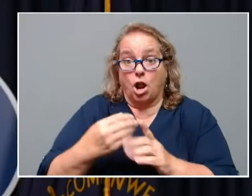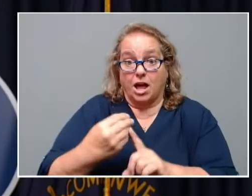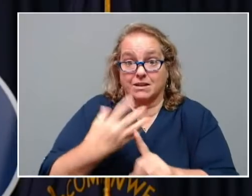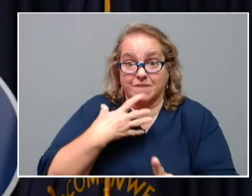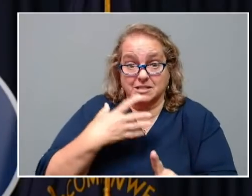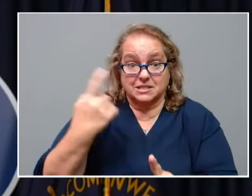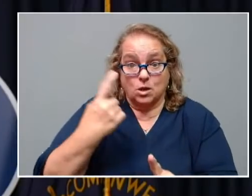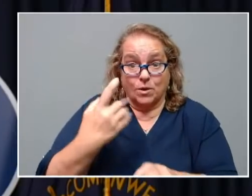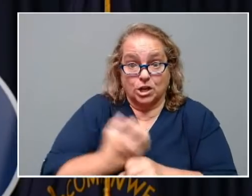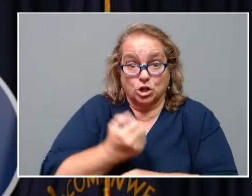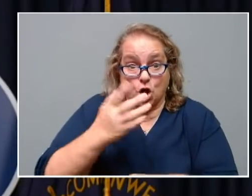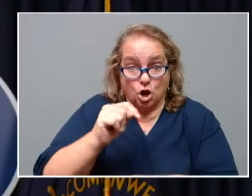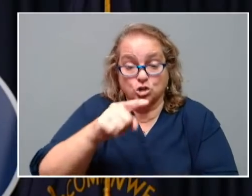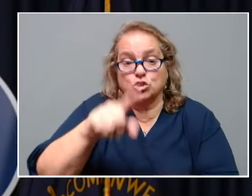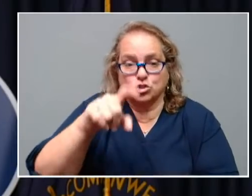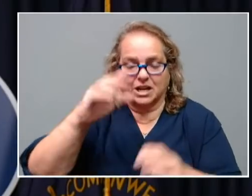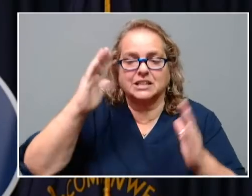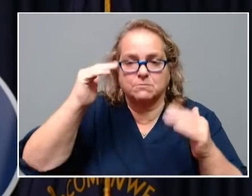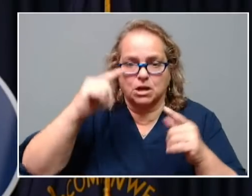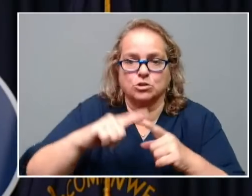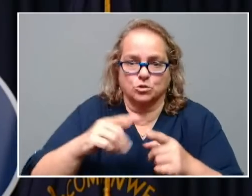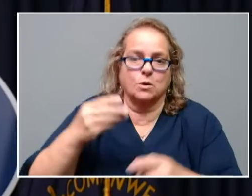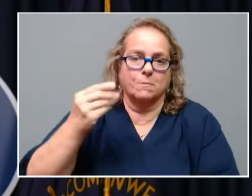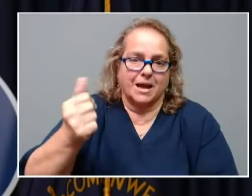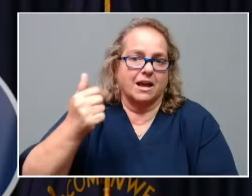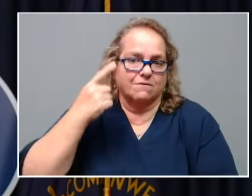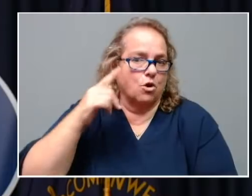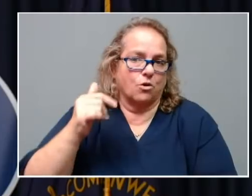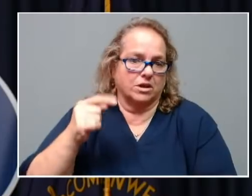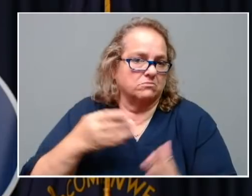to expect to pay one way or another.